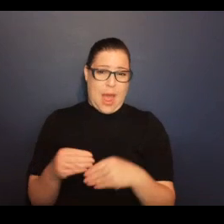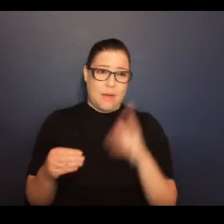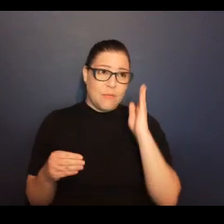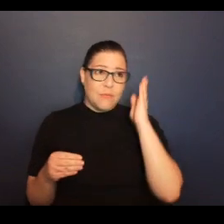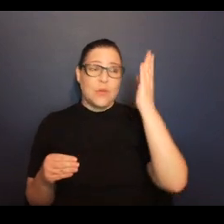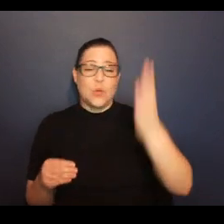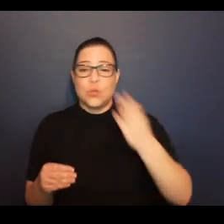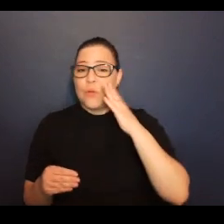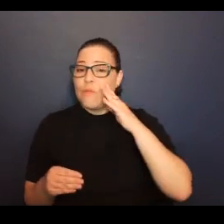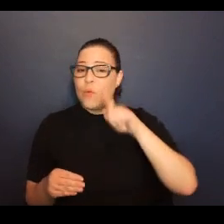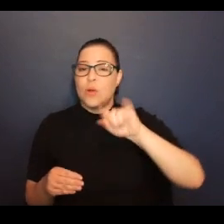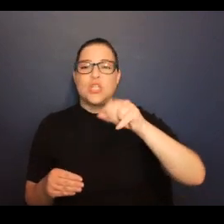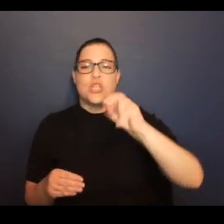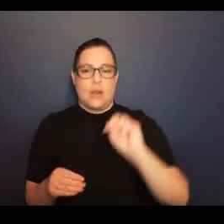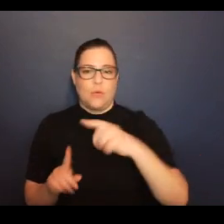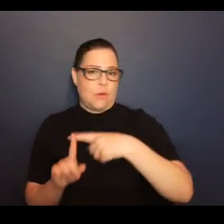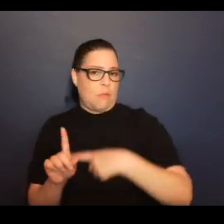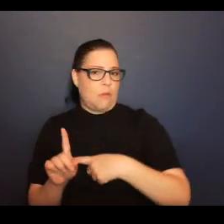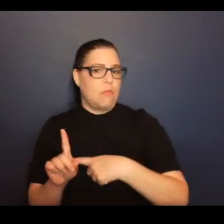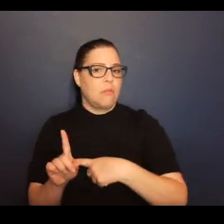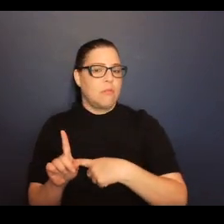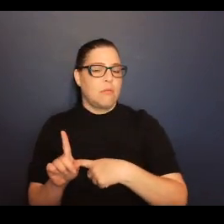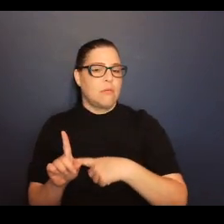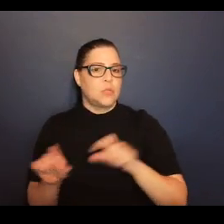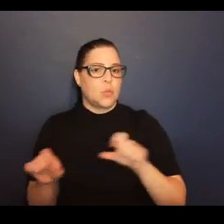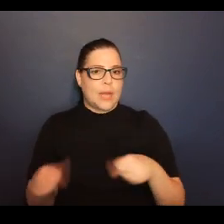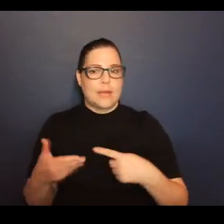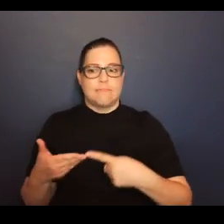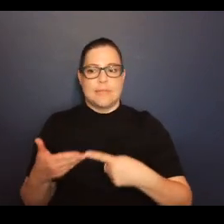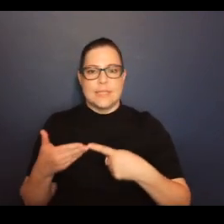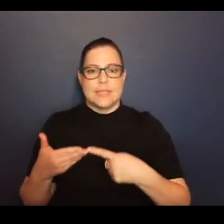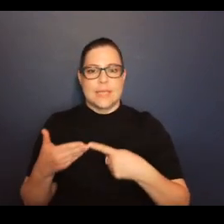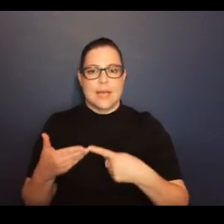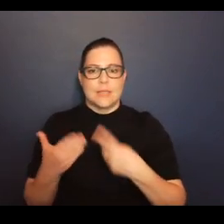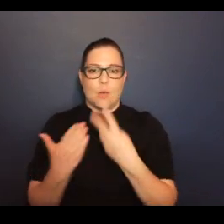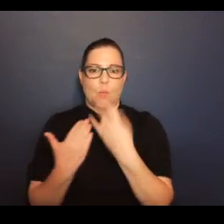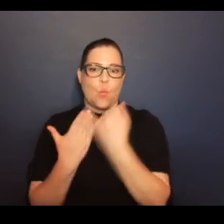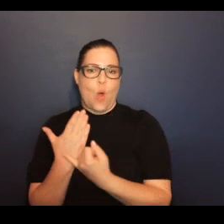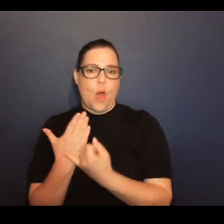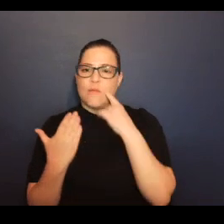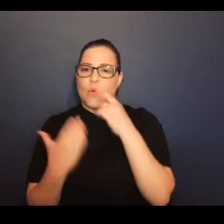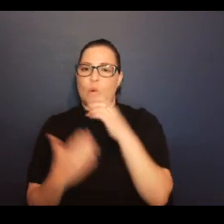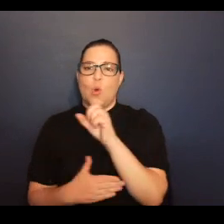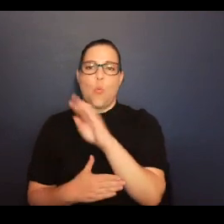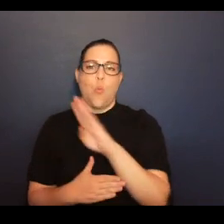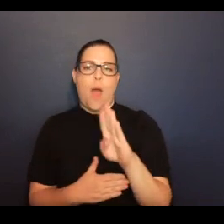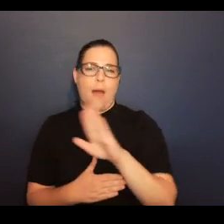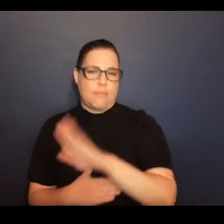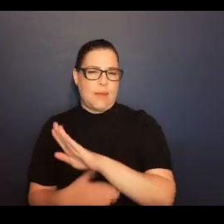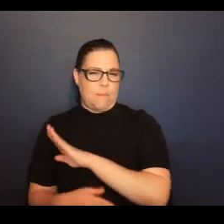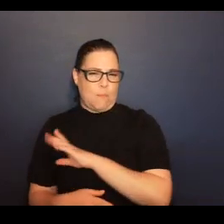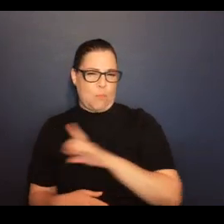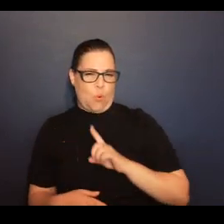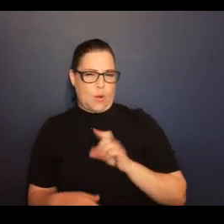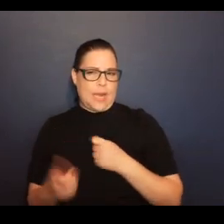items for January, that we discuss a project for the crab board or some things that they can